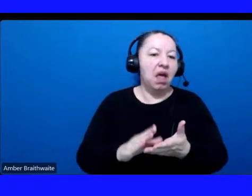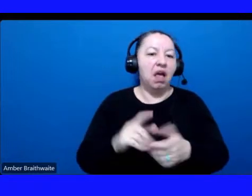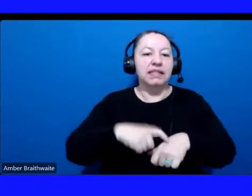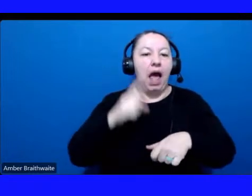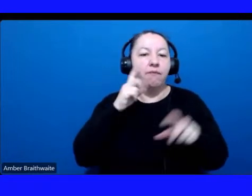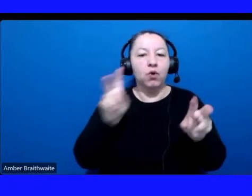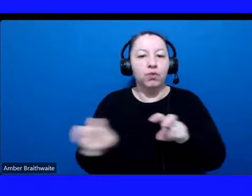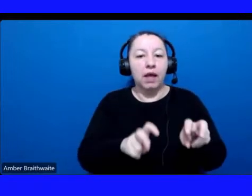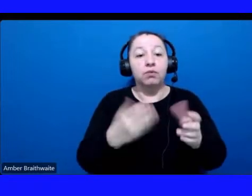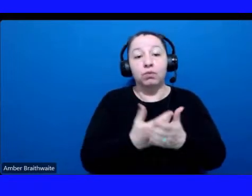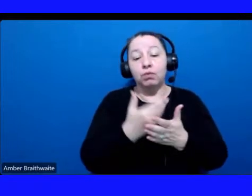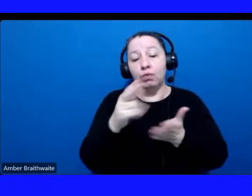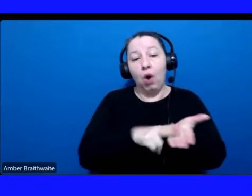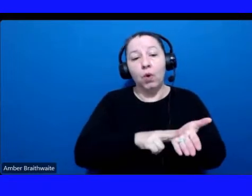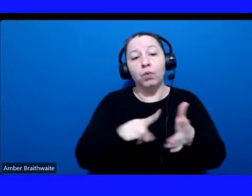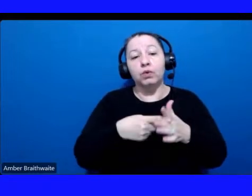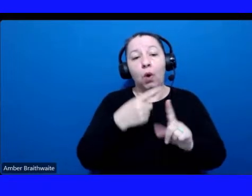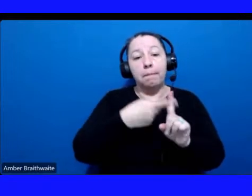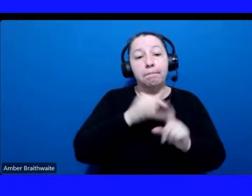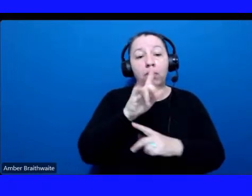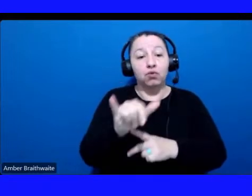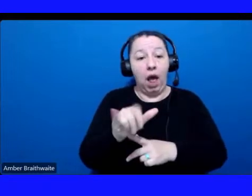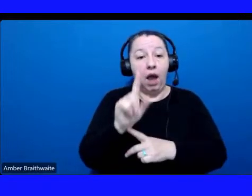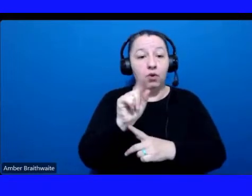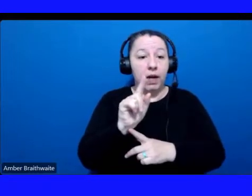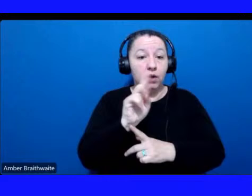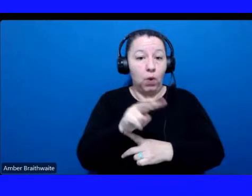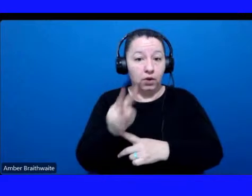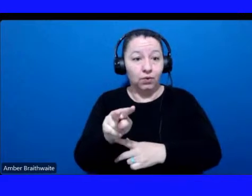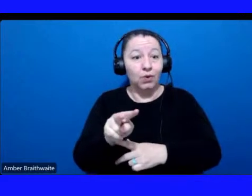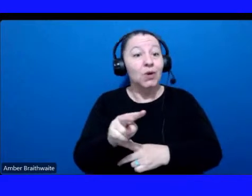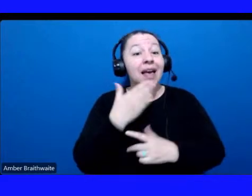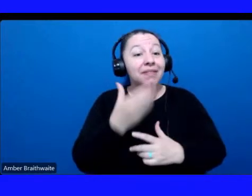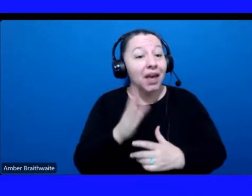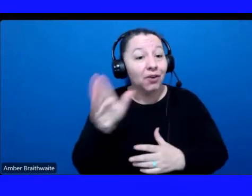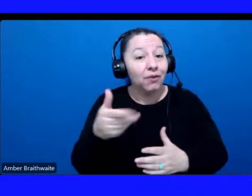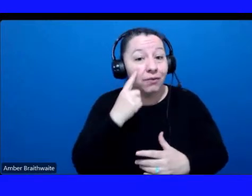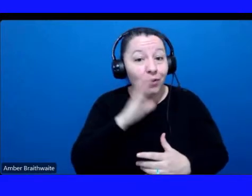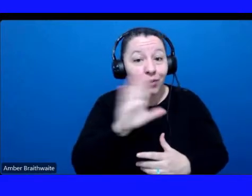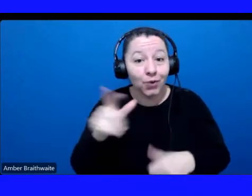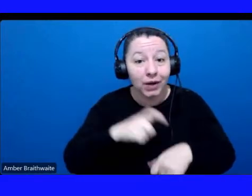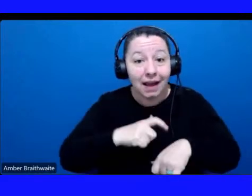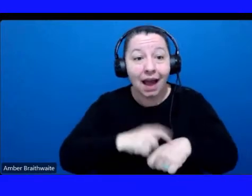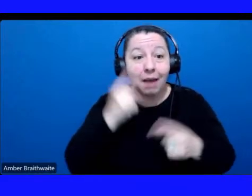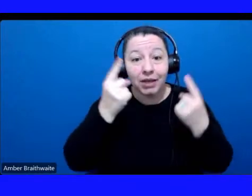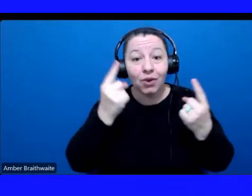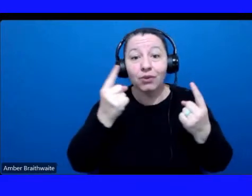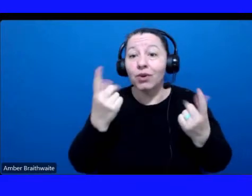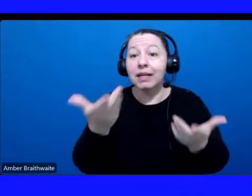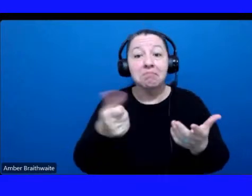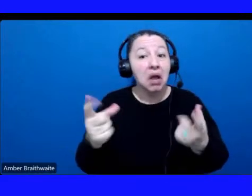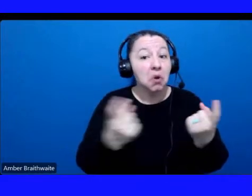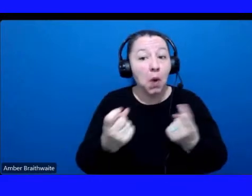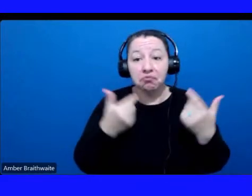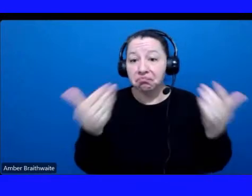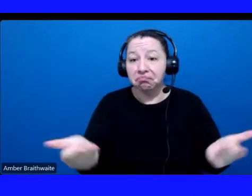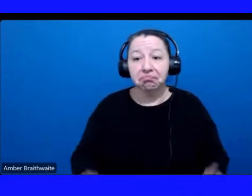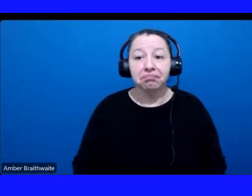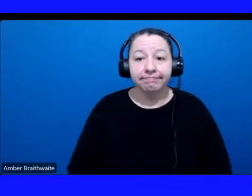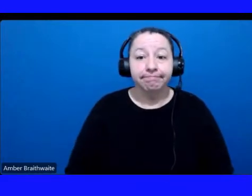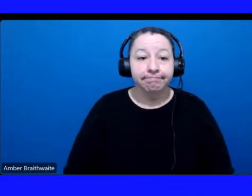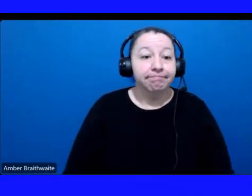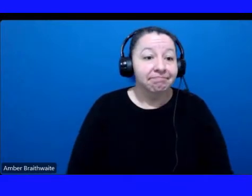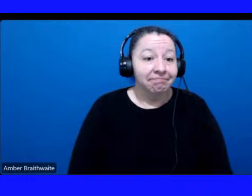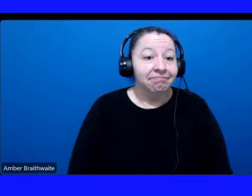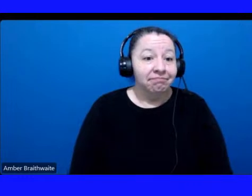Assistance Network, or CRAN, the program which assists people who are detained by the New York City Department of Correction as they leave detention and reenter